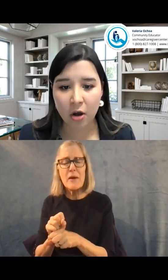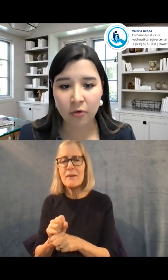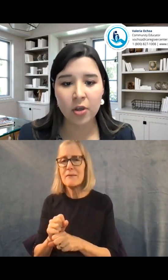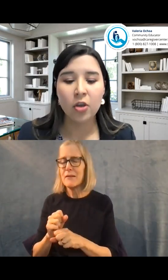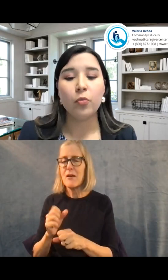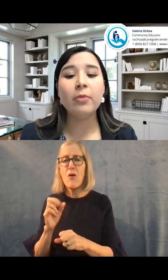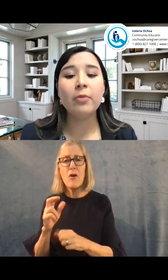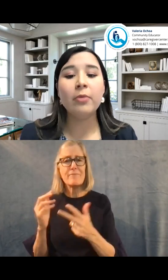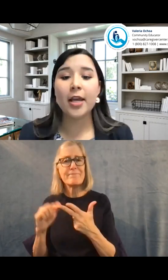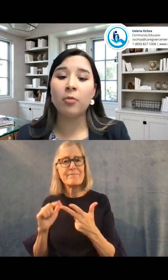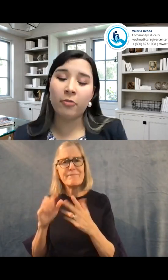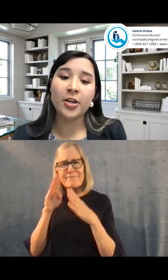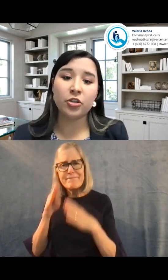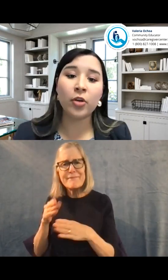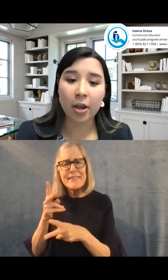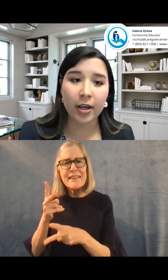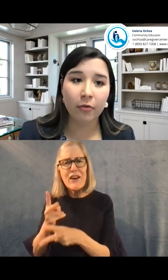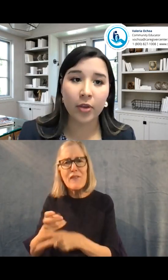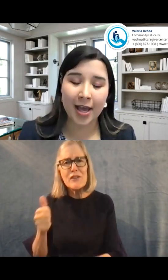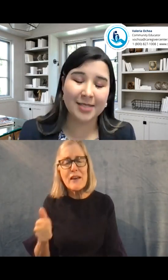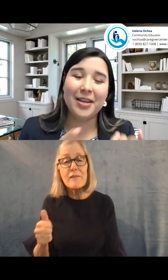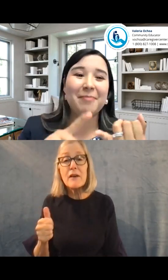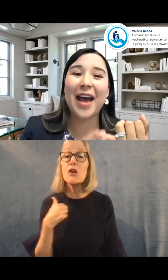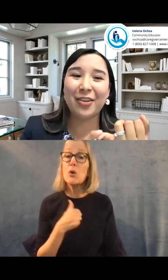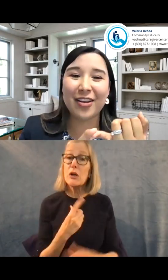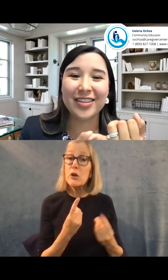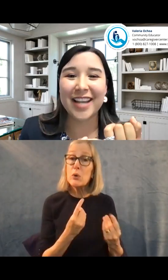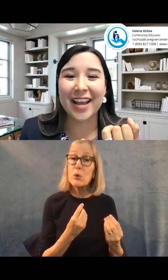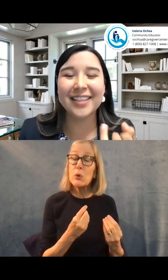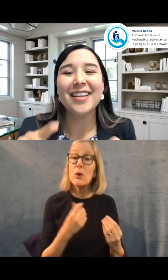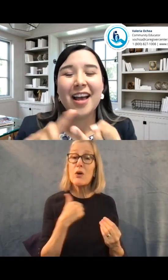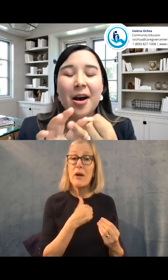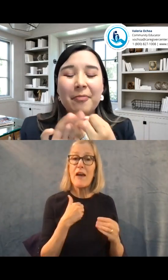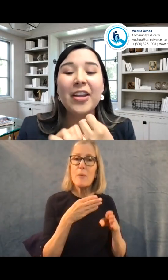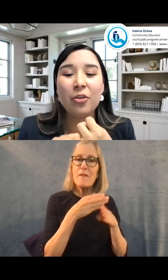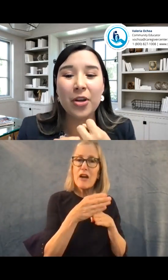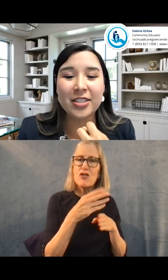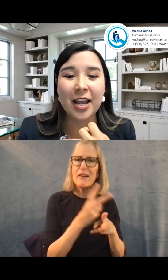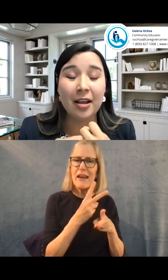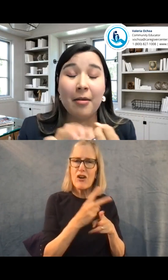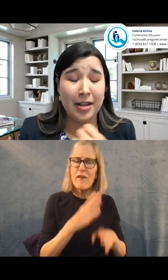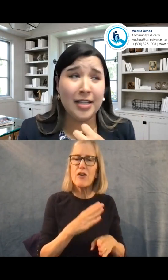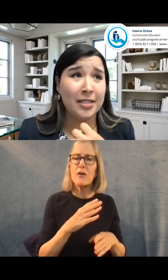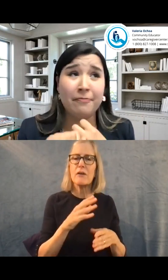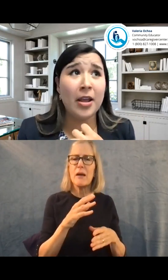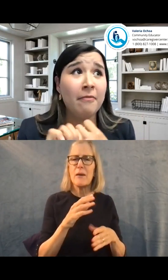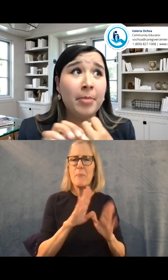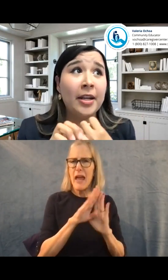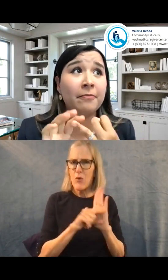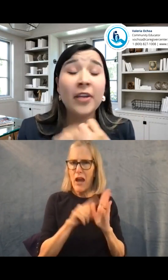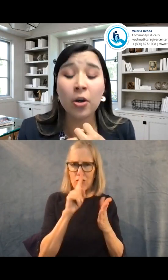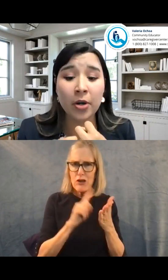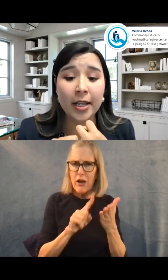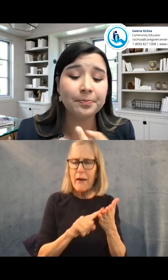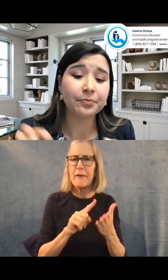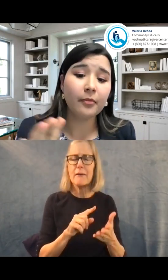yourself, we will send a professional caregiver that has been background checked fingerprint check has